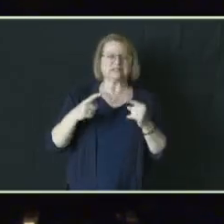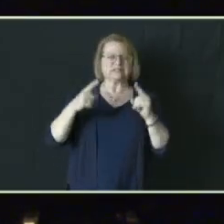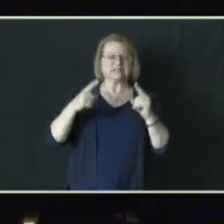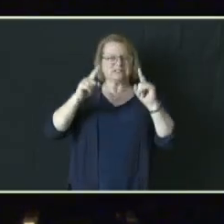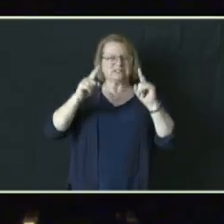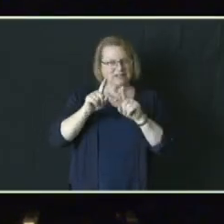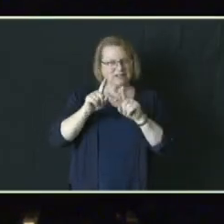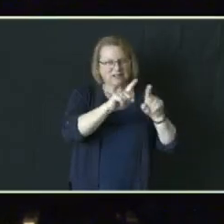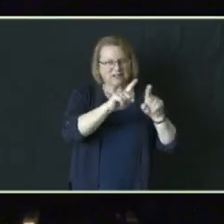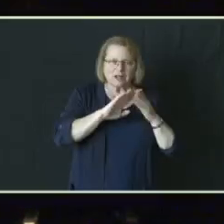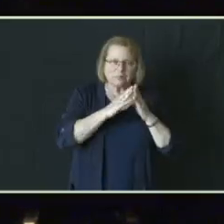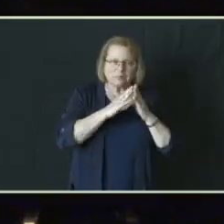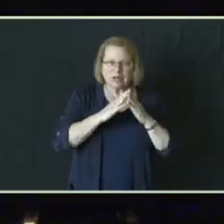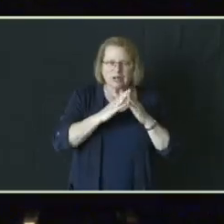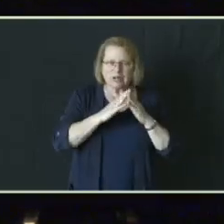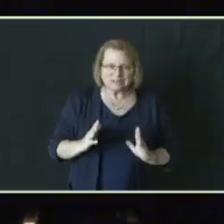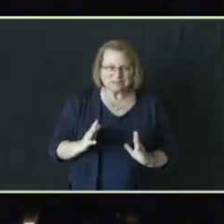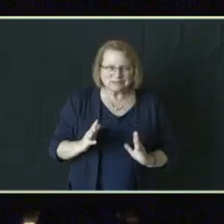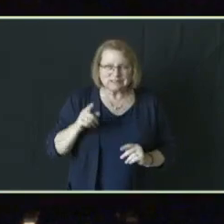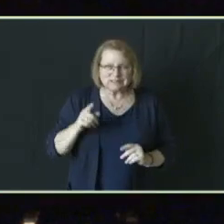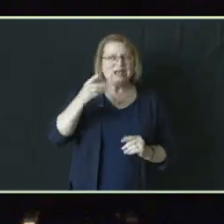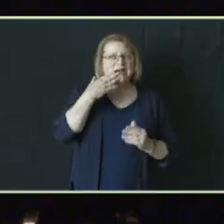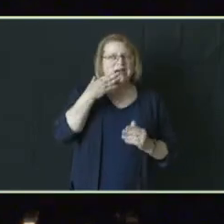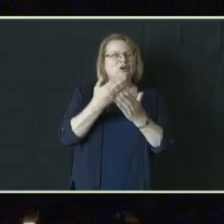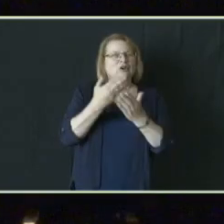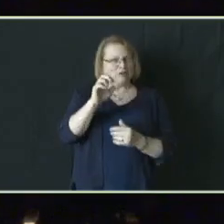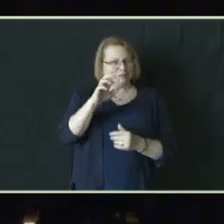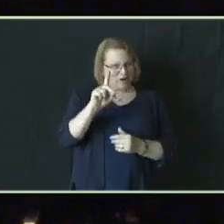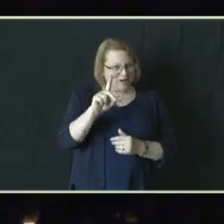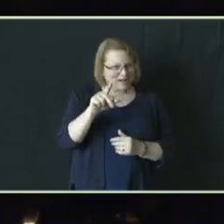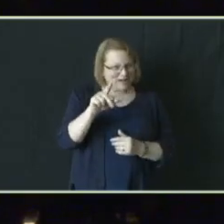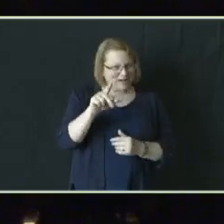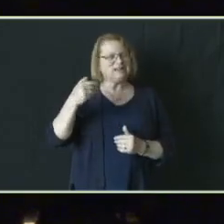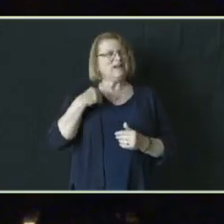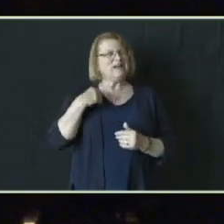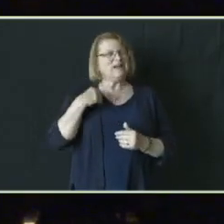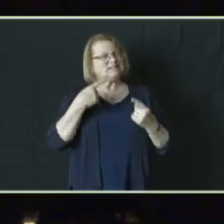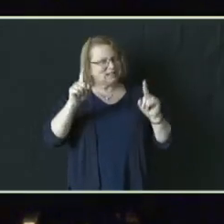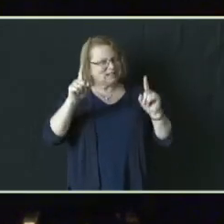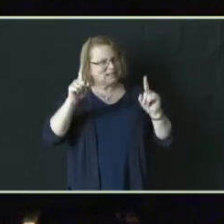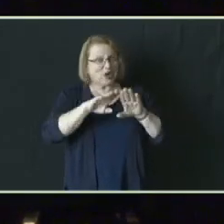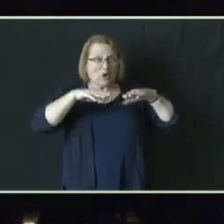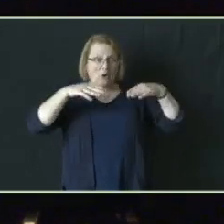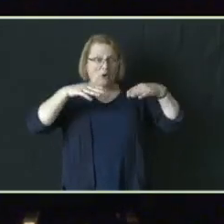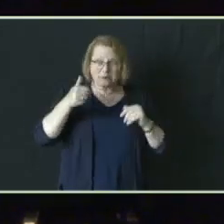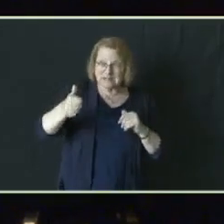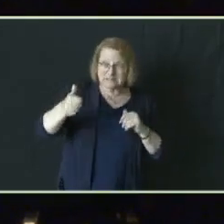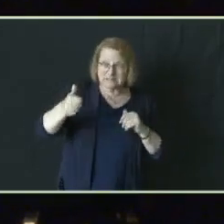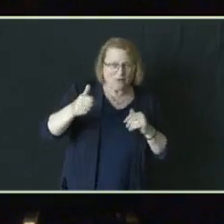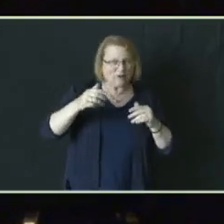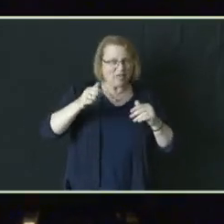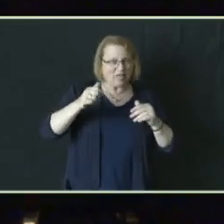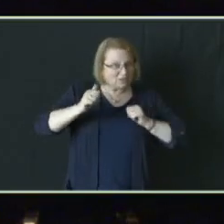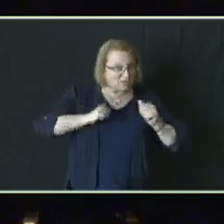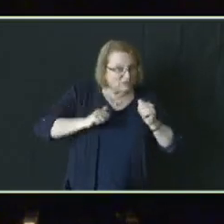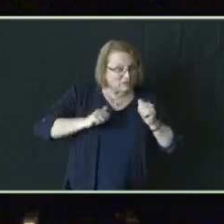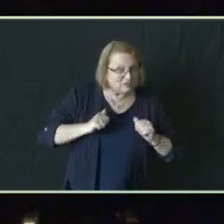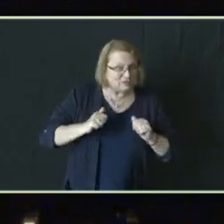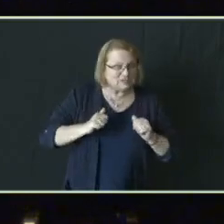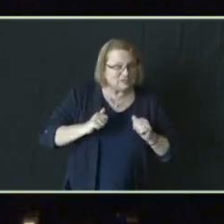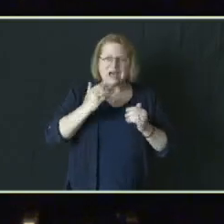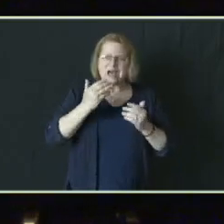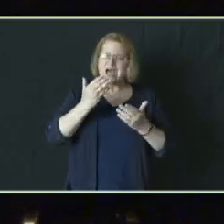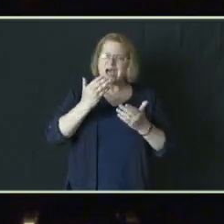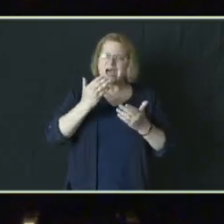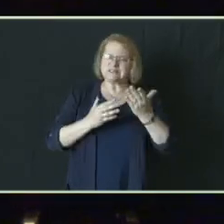made sense. He had a good brand. He had successfully opened Magic Johnson Theaters and a series of franchise